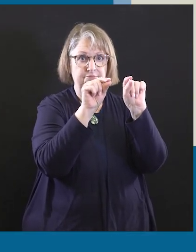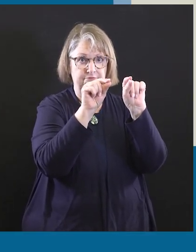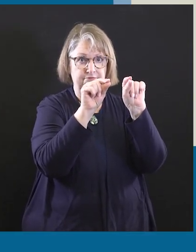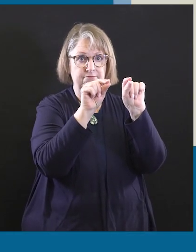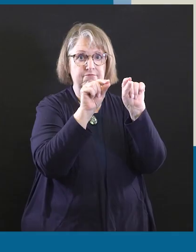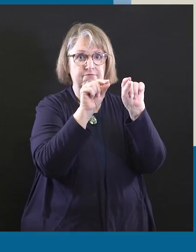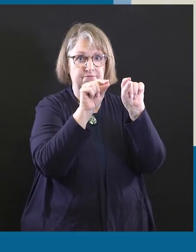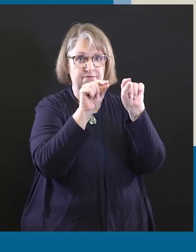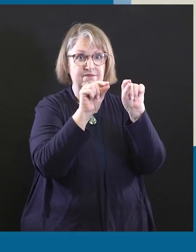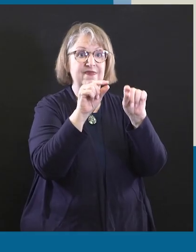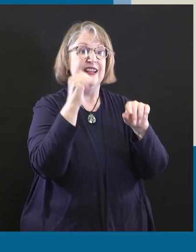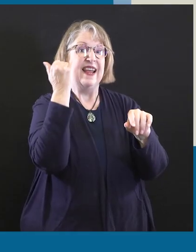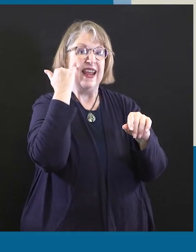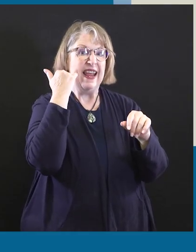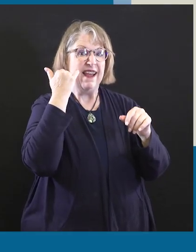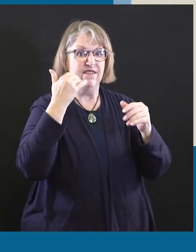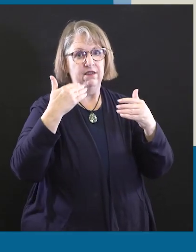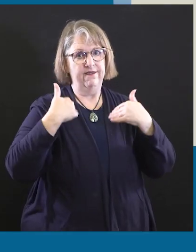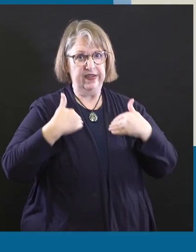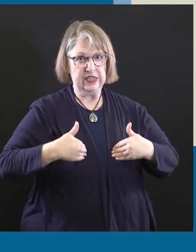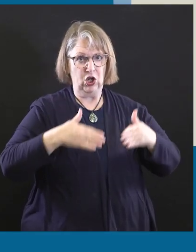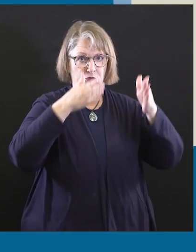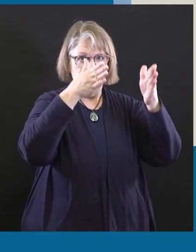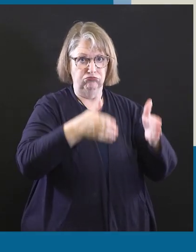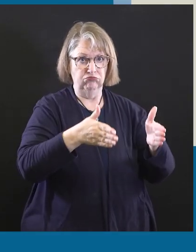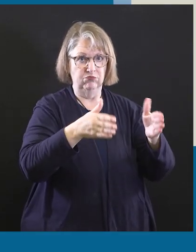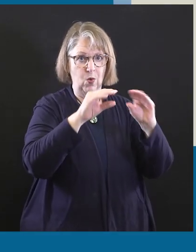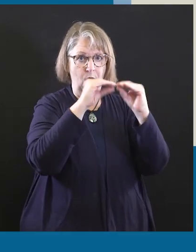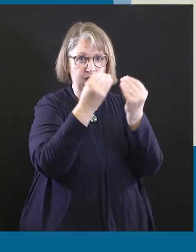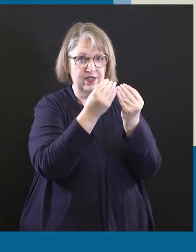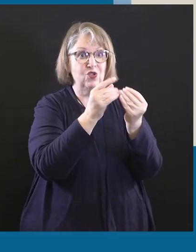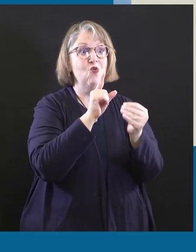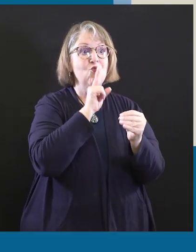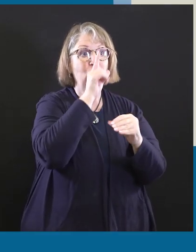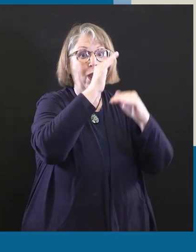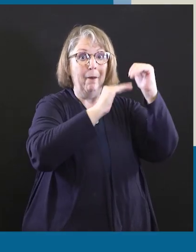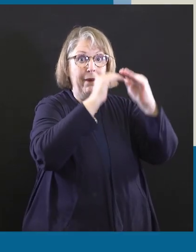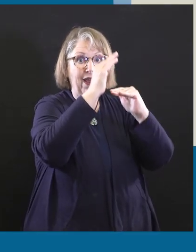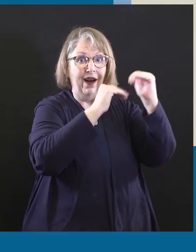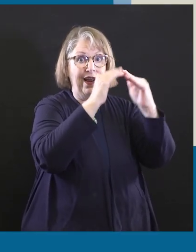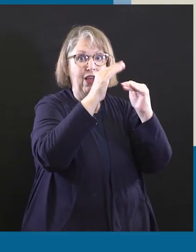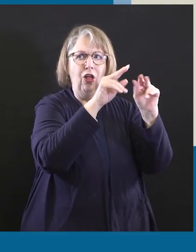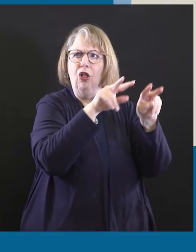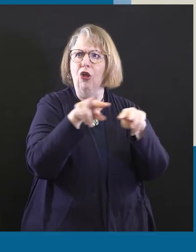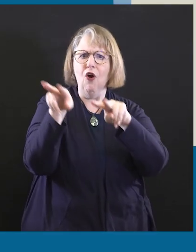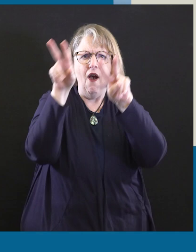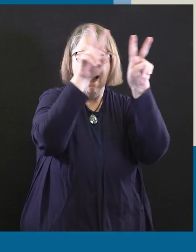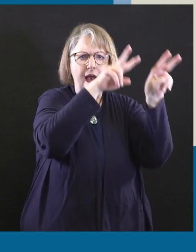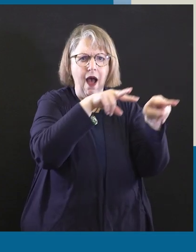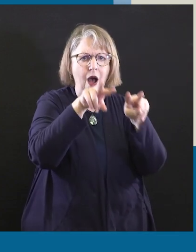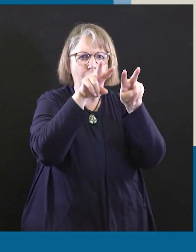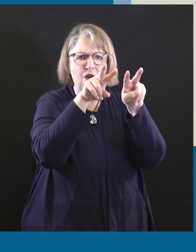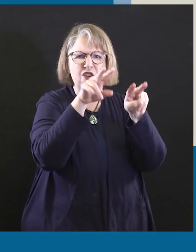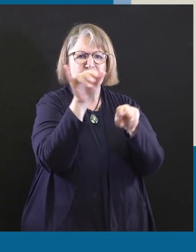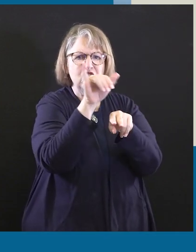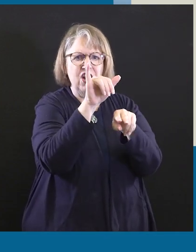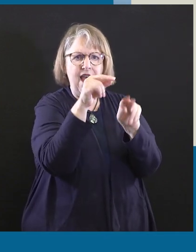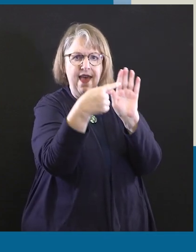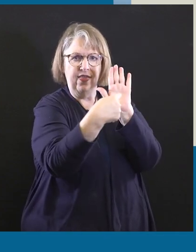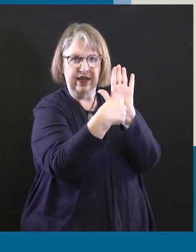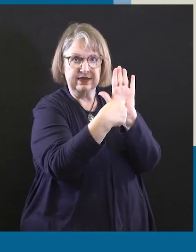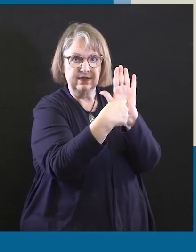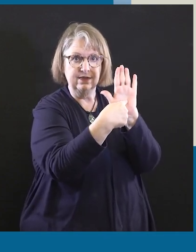There's a checkbox there. If there's a physical organization, building, or address,